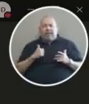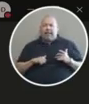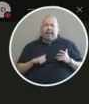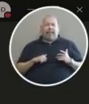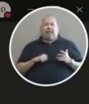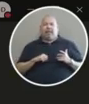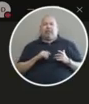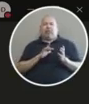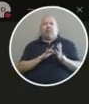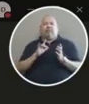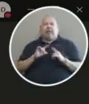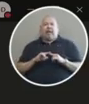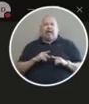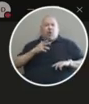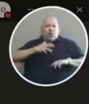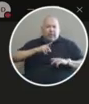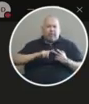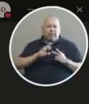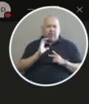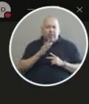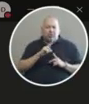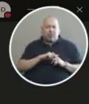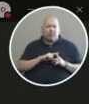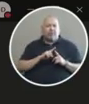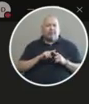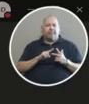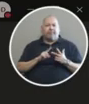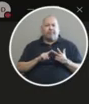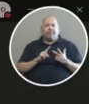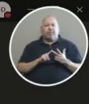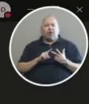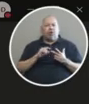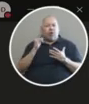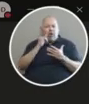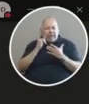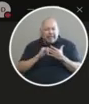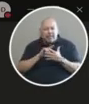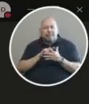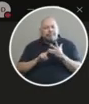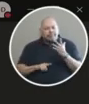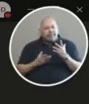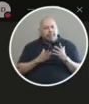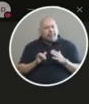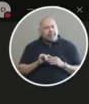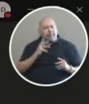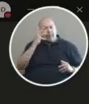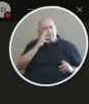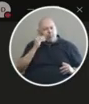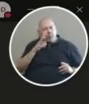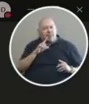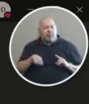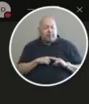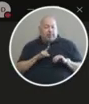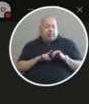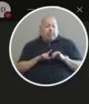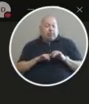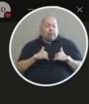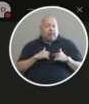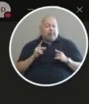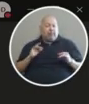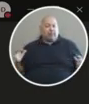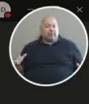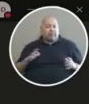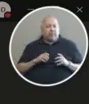capitalizing on, which is our history, our culture, our architecture. Those are things that are beautiful about El Paso that can bring